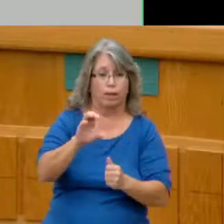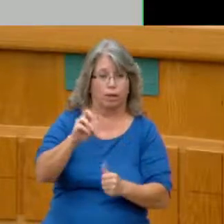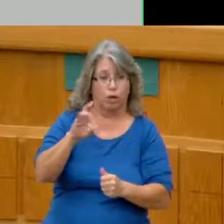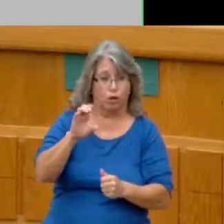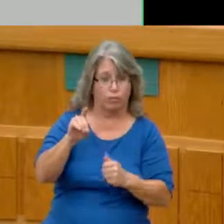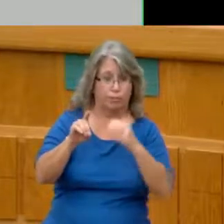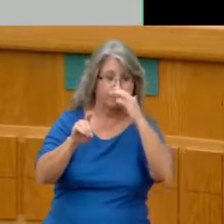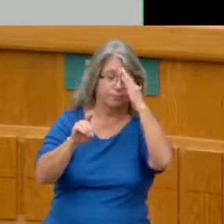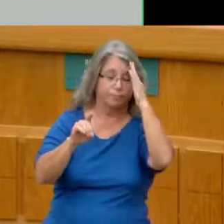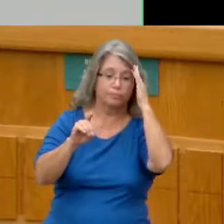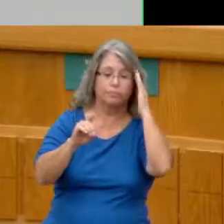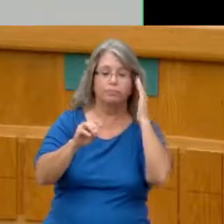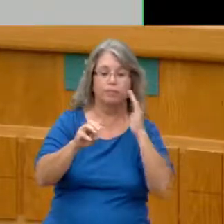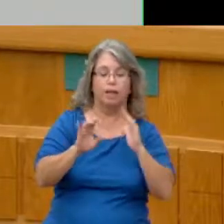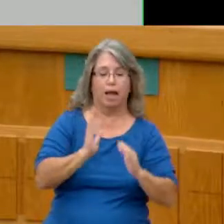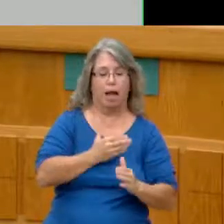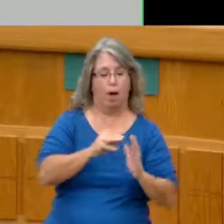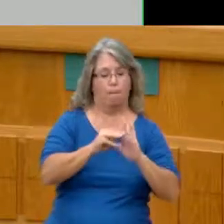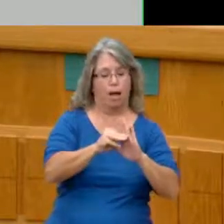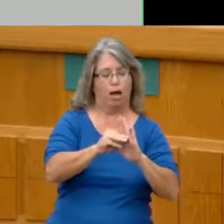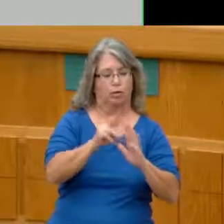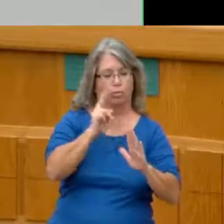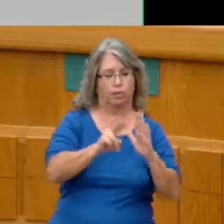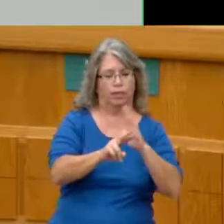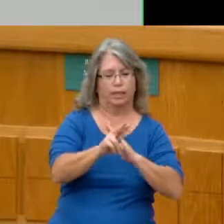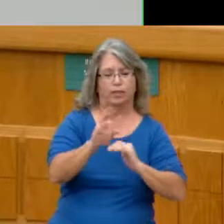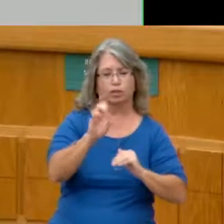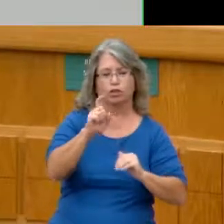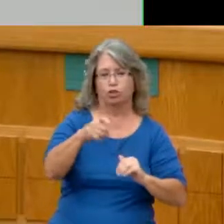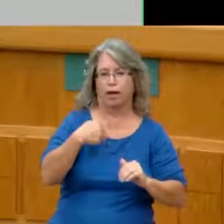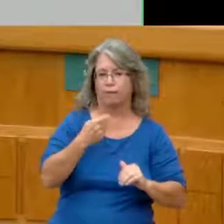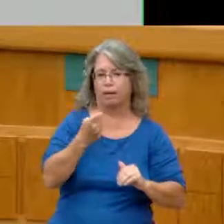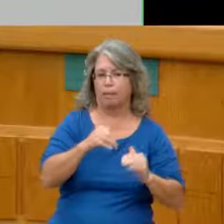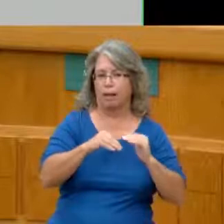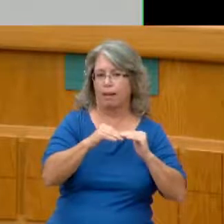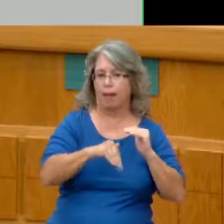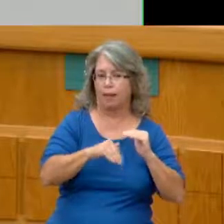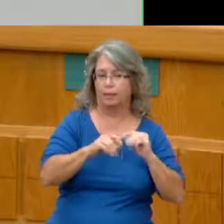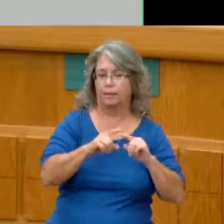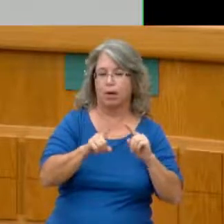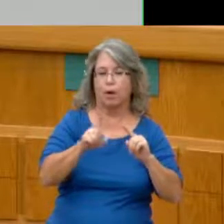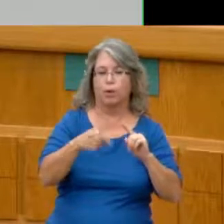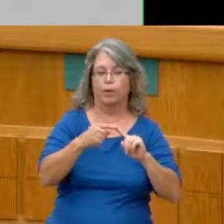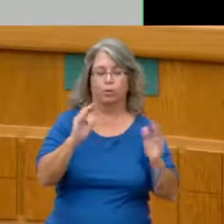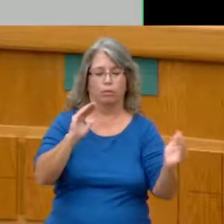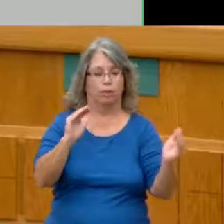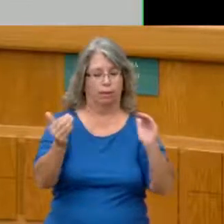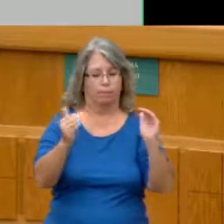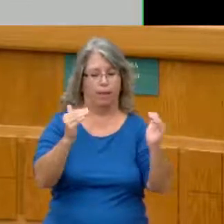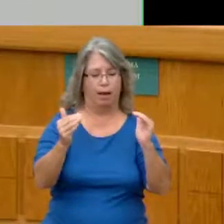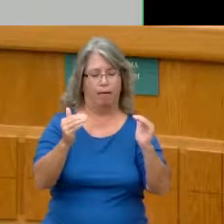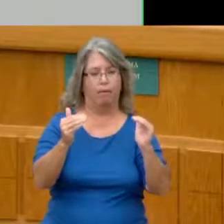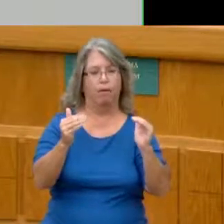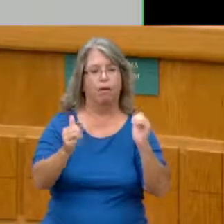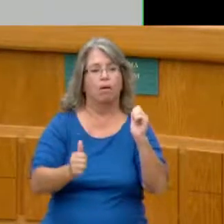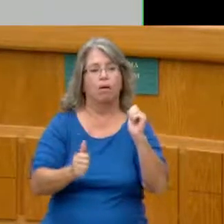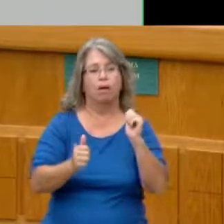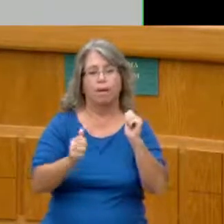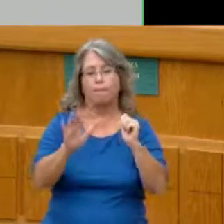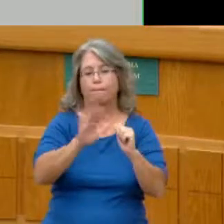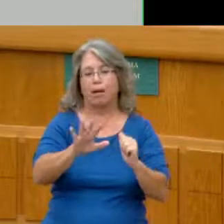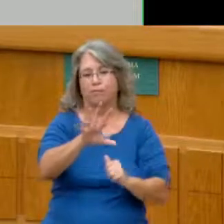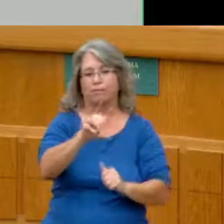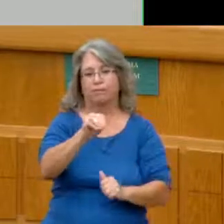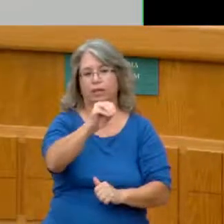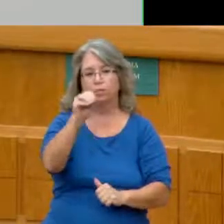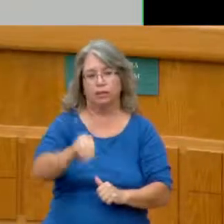should have a little bit less, but one thing you'll notice when comparing these two to each other is that nearly 50% of all the people in the hospital